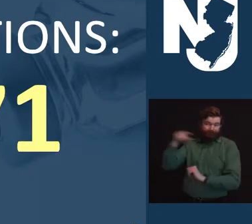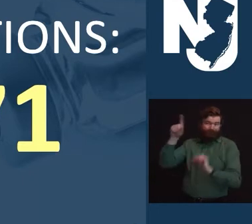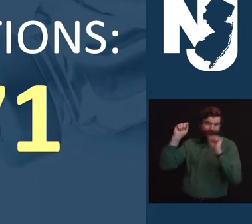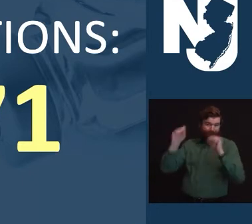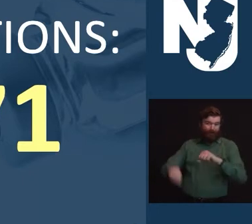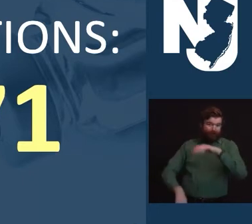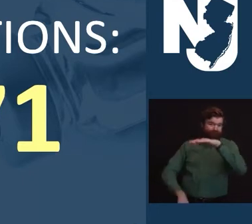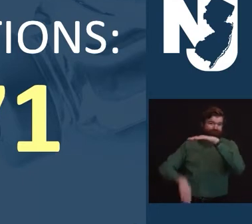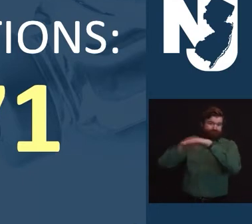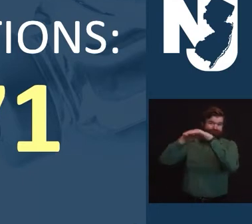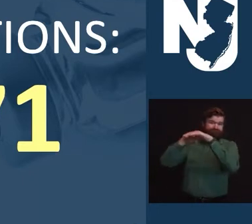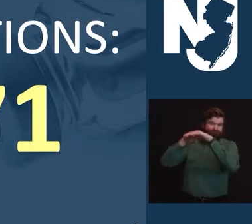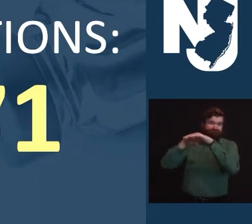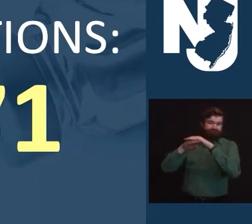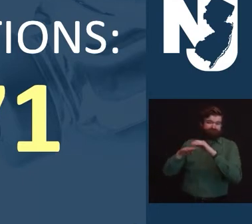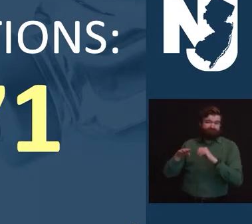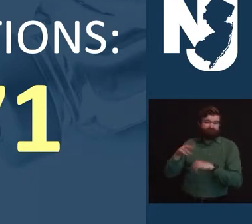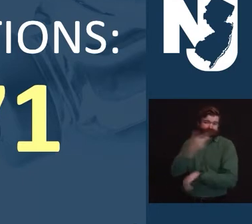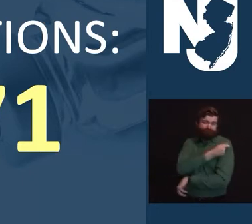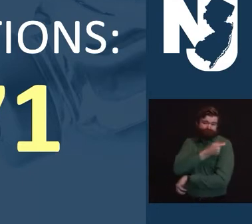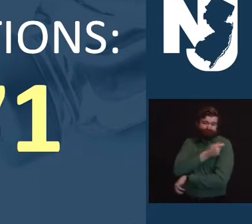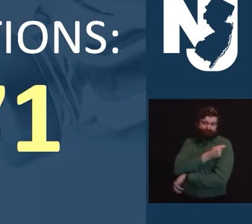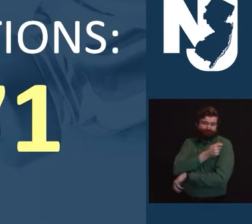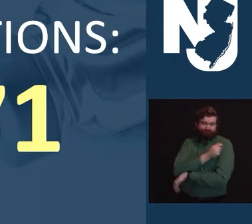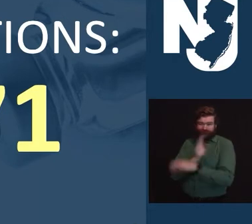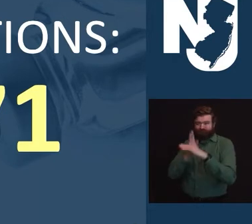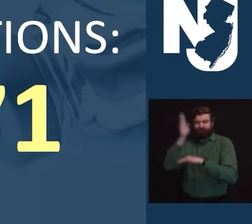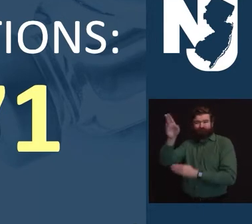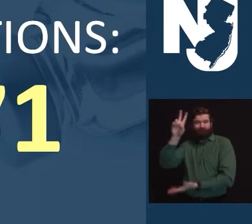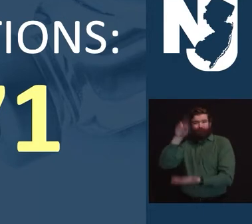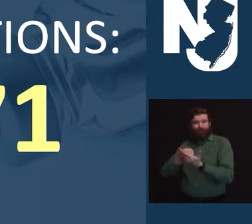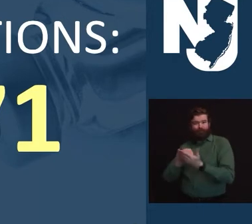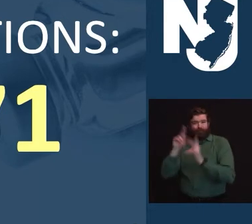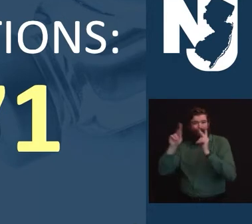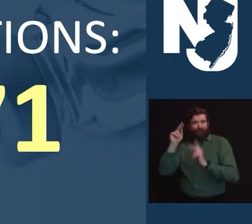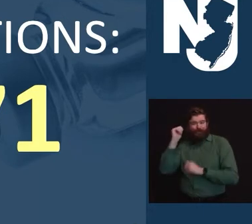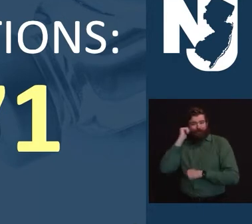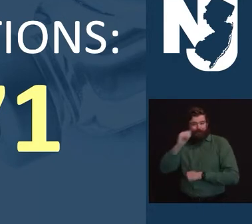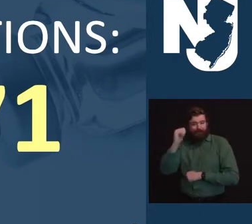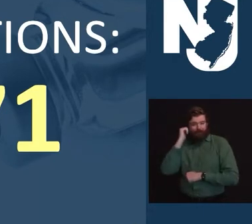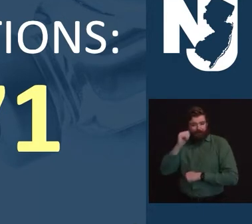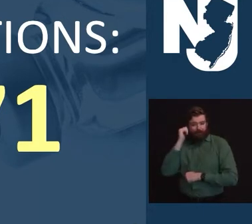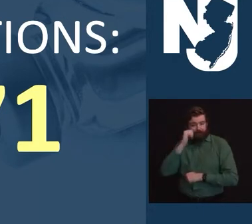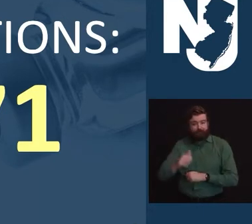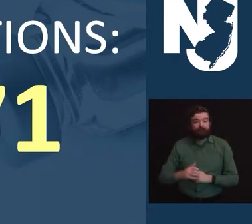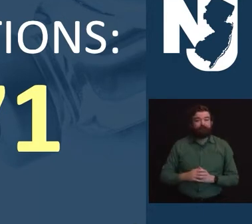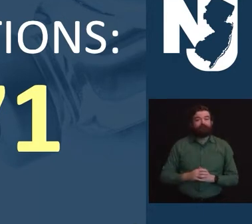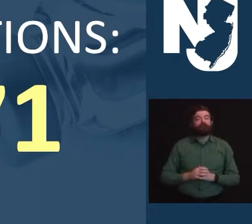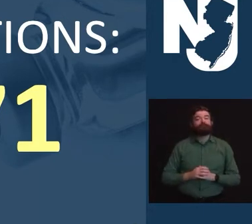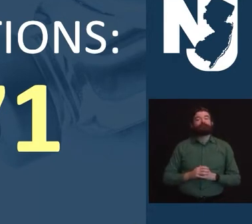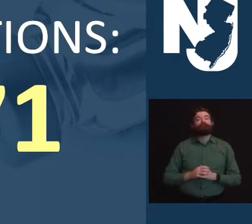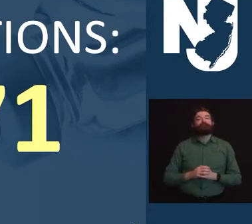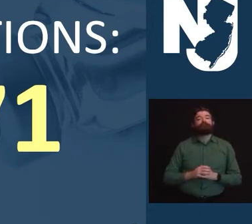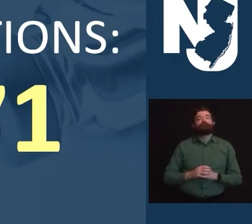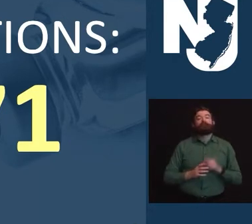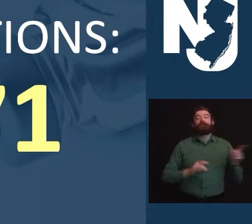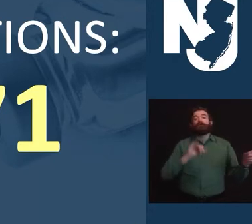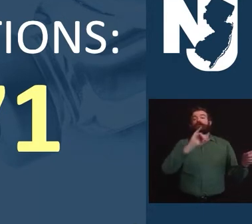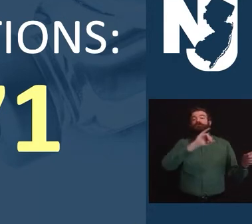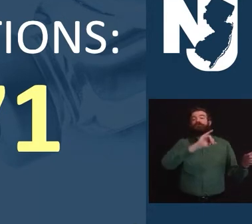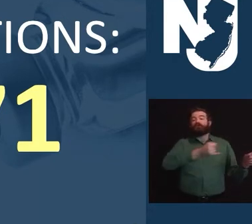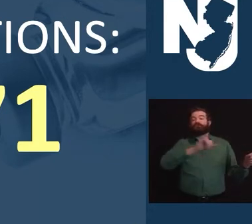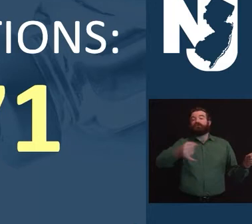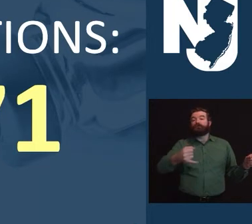we all read this morning the reports from Johnson & Johnson regarding the results of their clinical vaccine trial, which showed